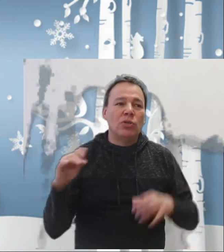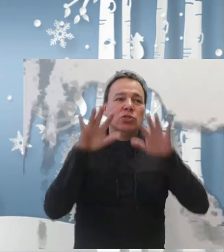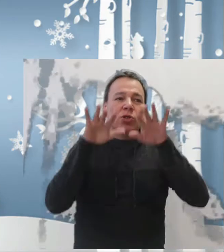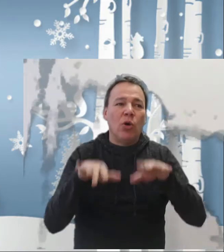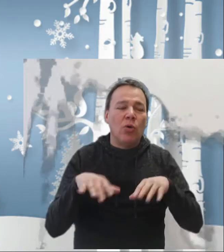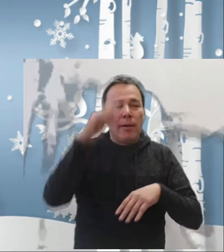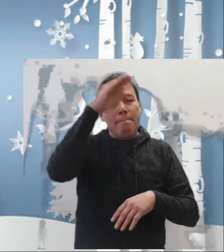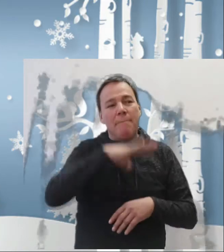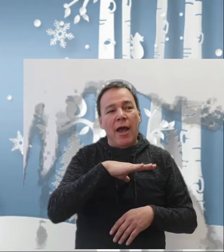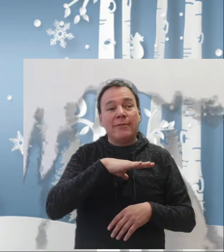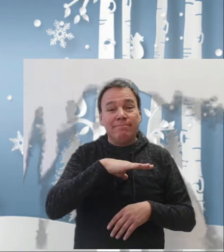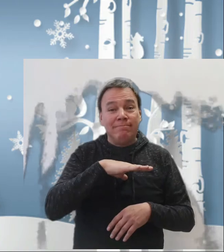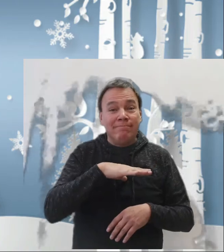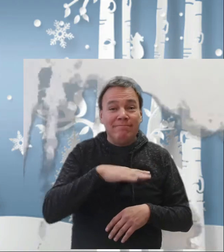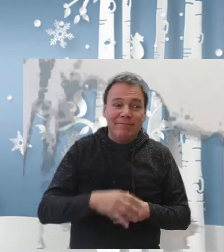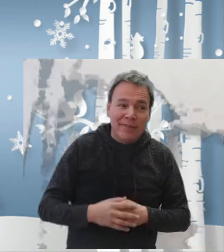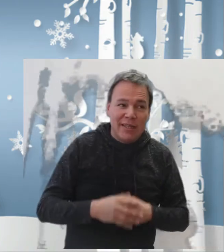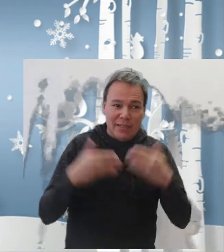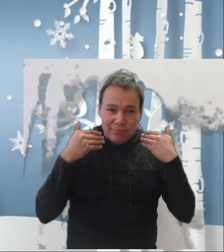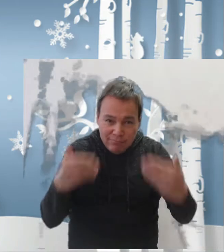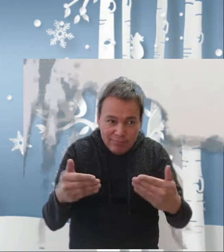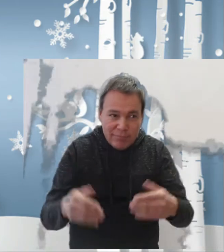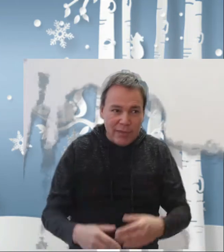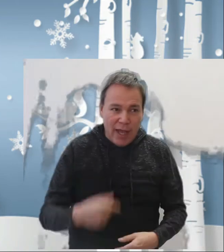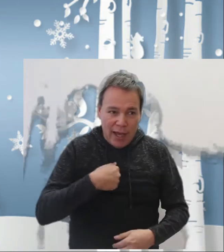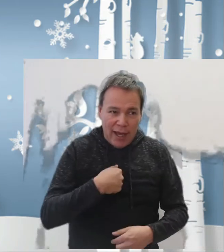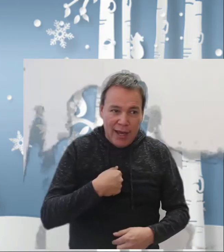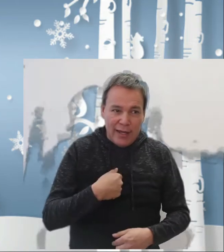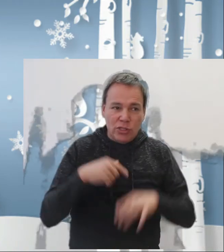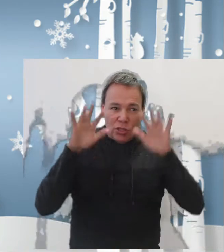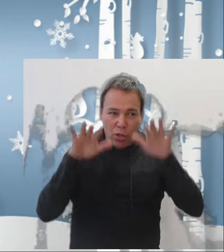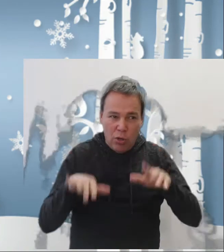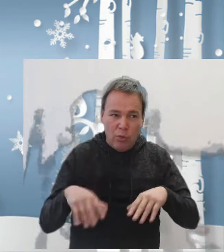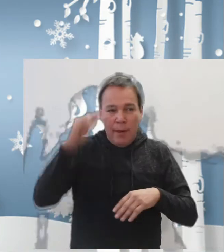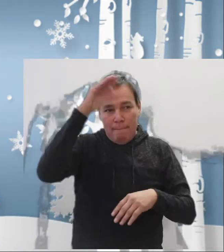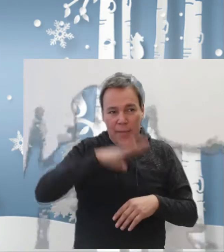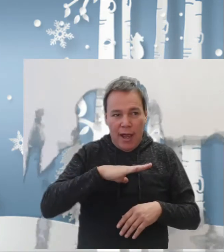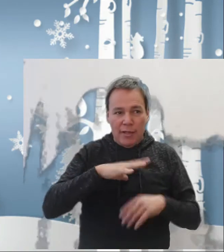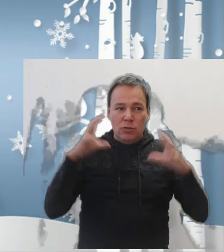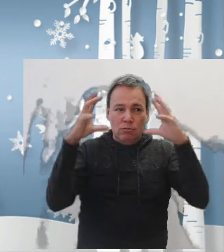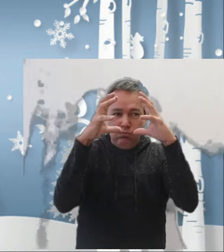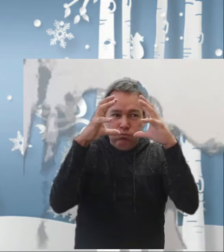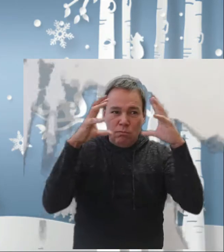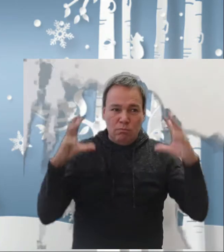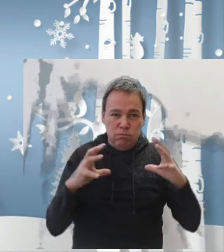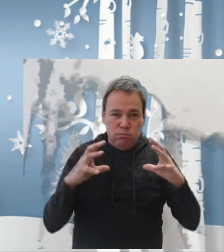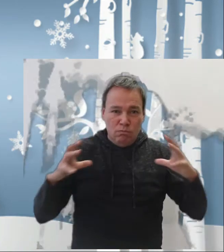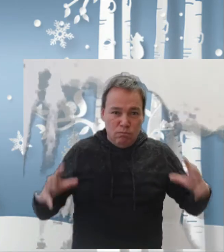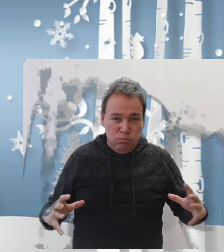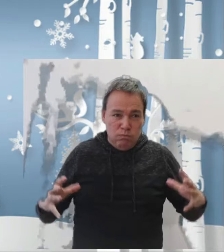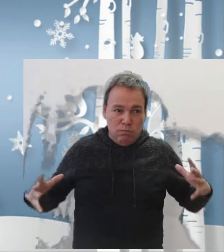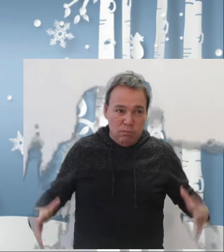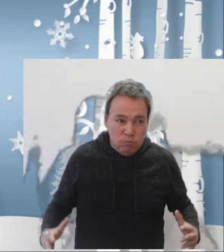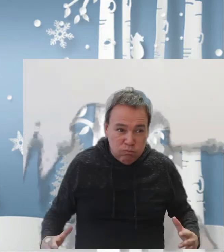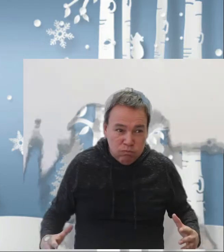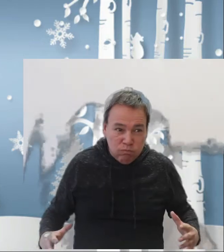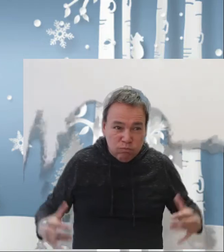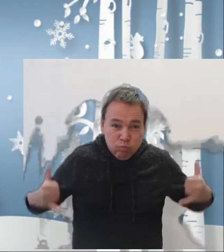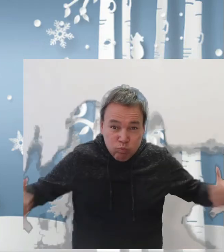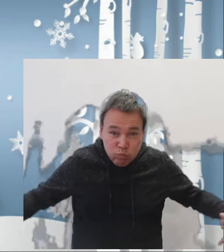Little Snowman," and it's set to the tune of "I'm a Little Teapot." And it goes like this. I'm a little